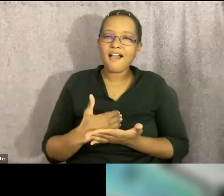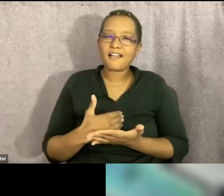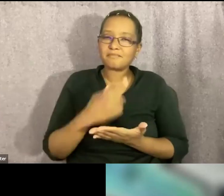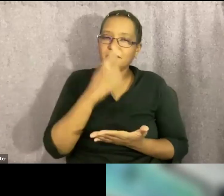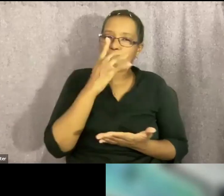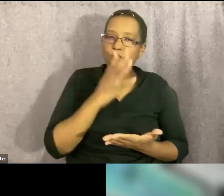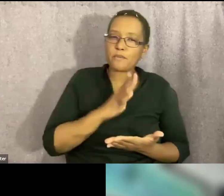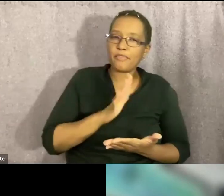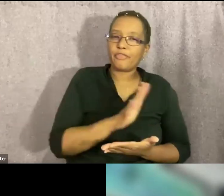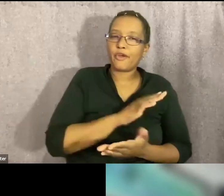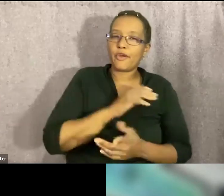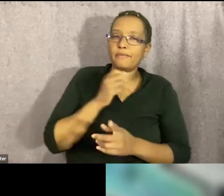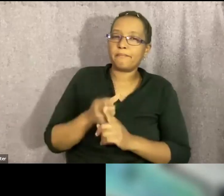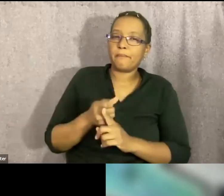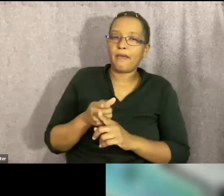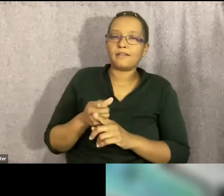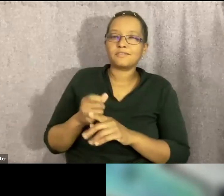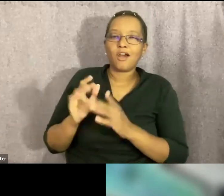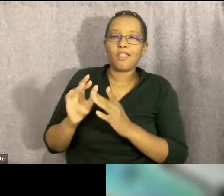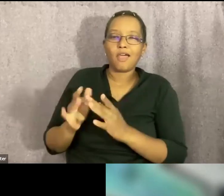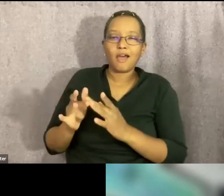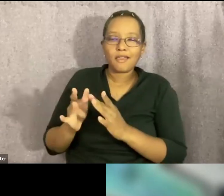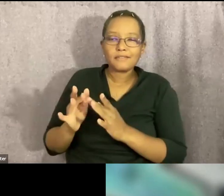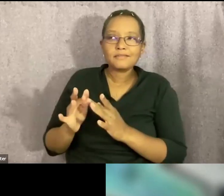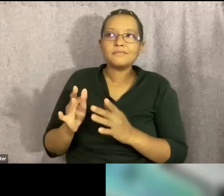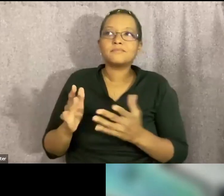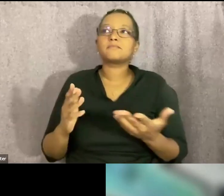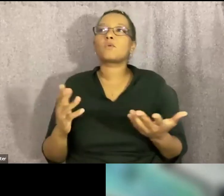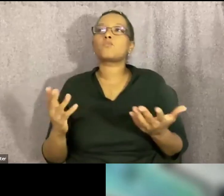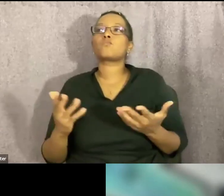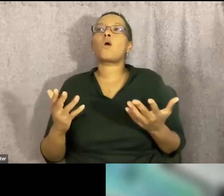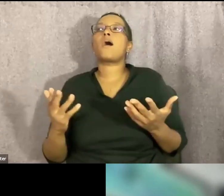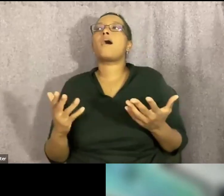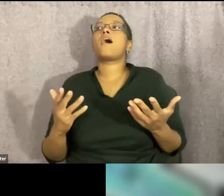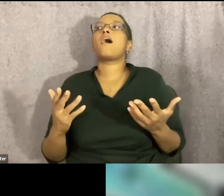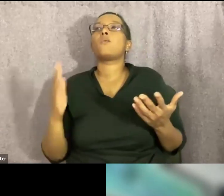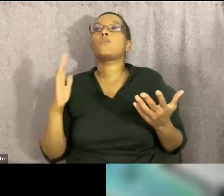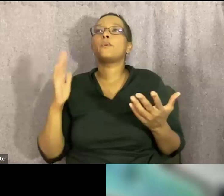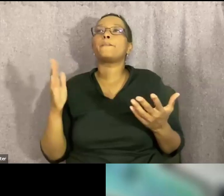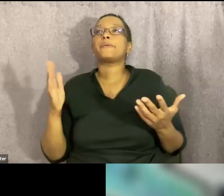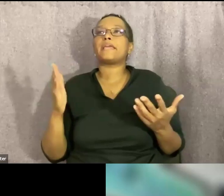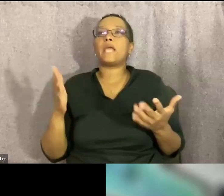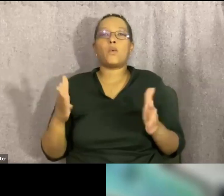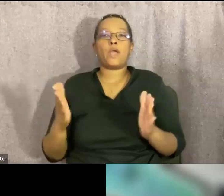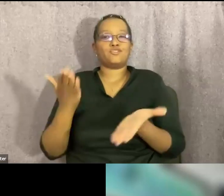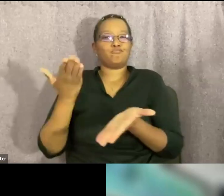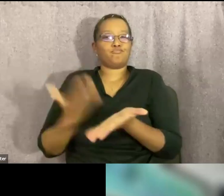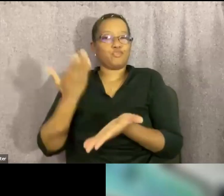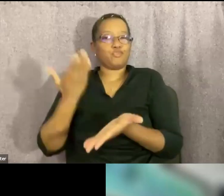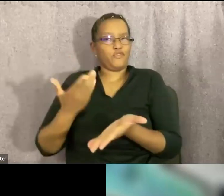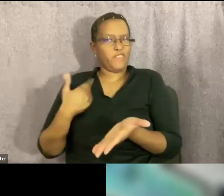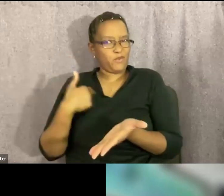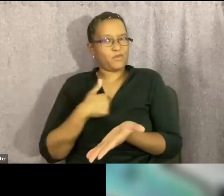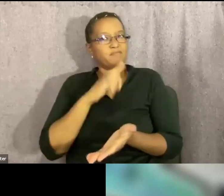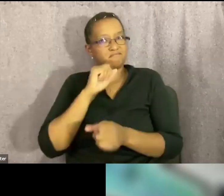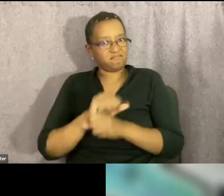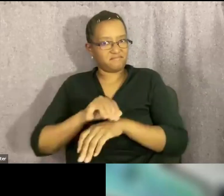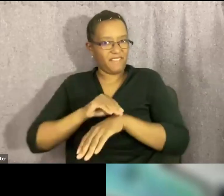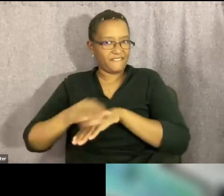And I'm really looking to focus on centering the narratives and the experiences